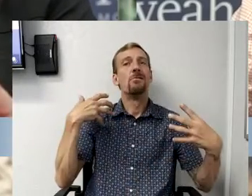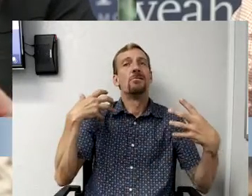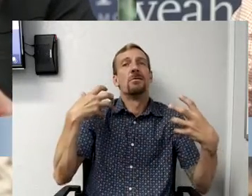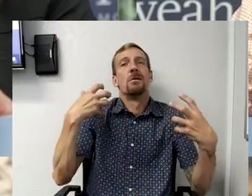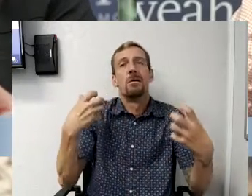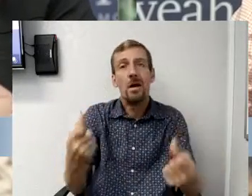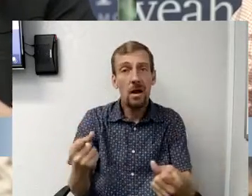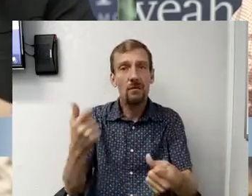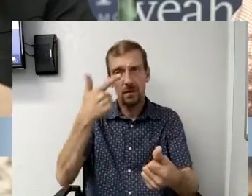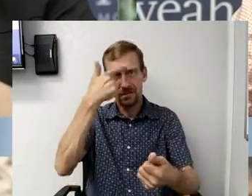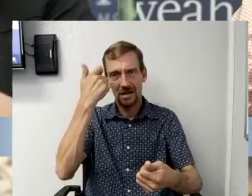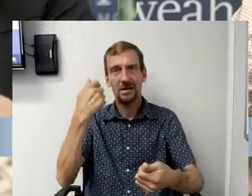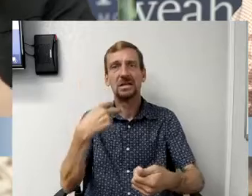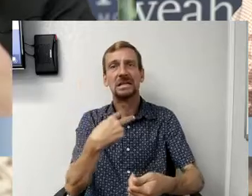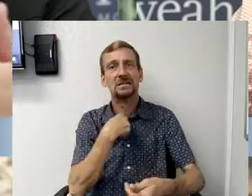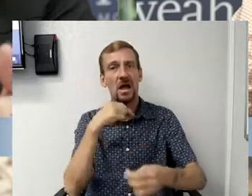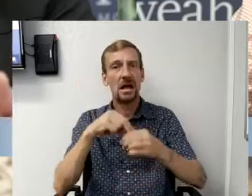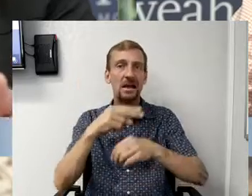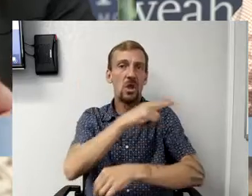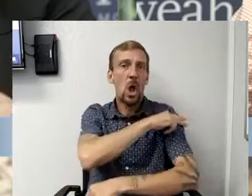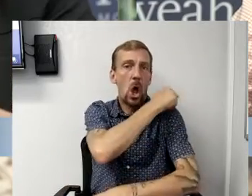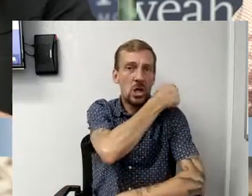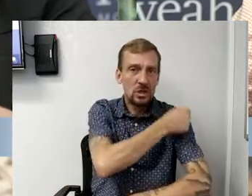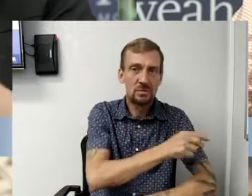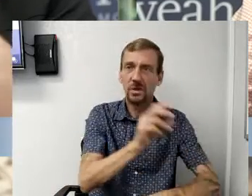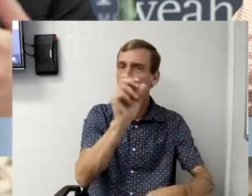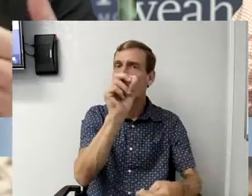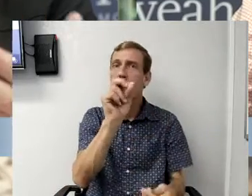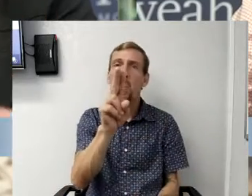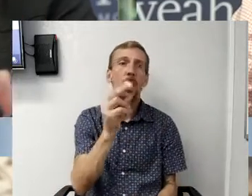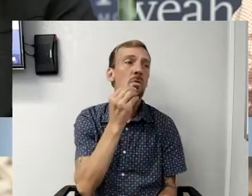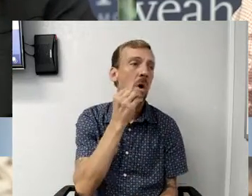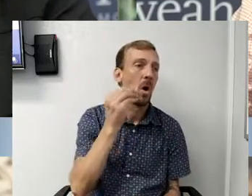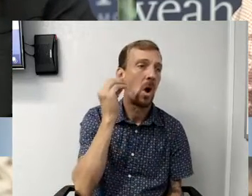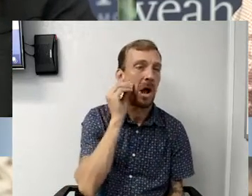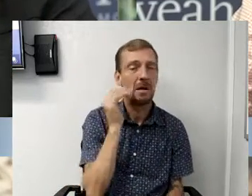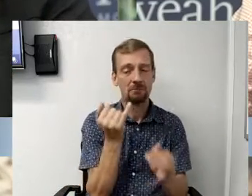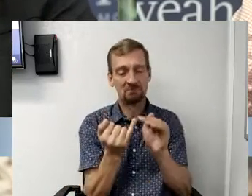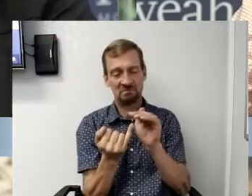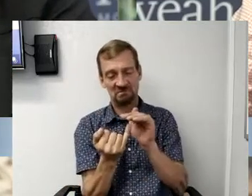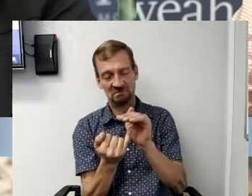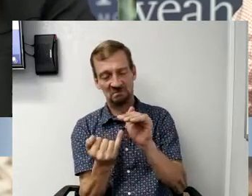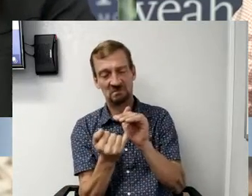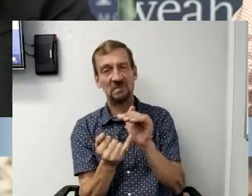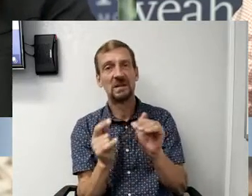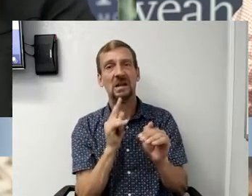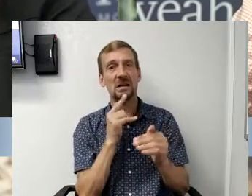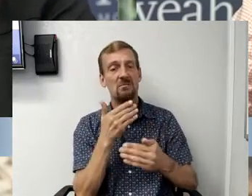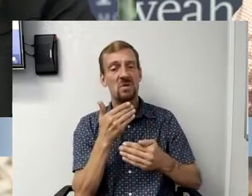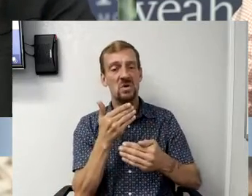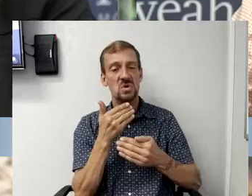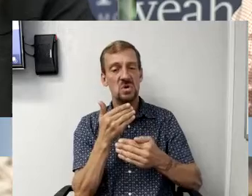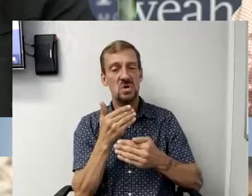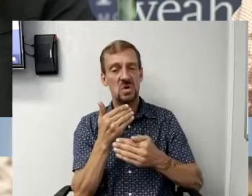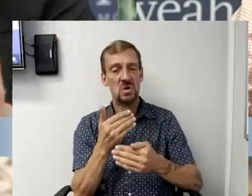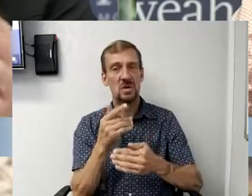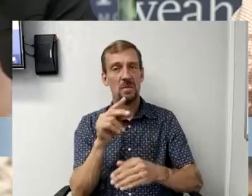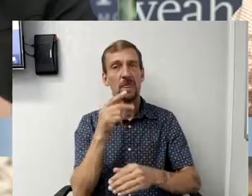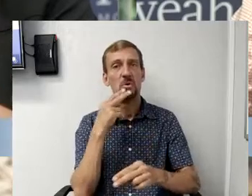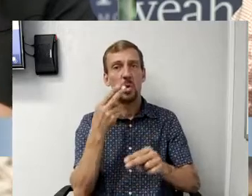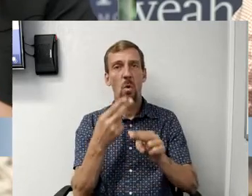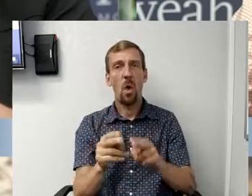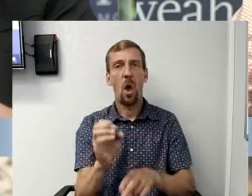being hospitalized for so long, or just even at home, people that low O2 saturation for a prolonged period of